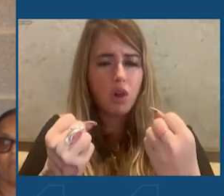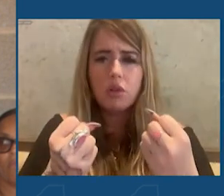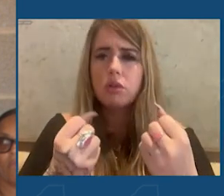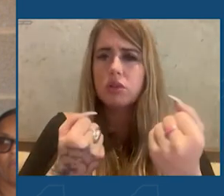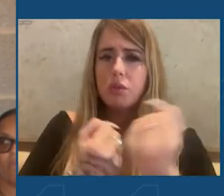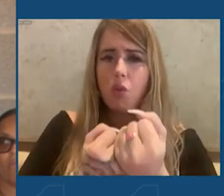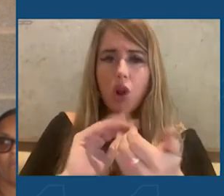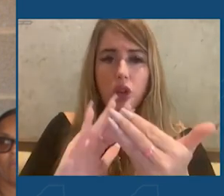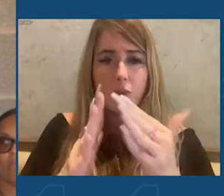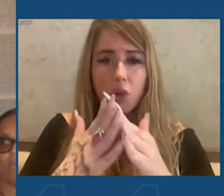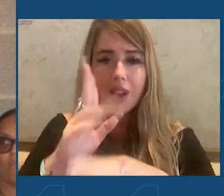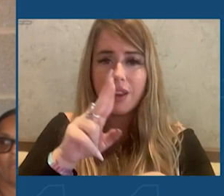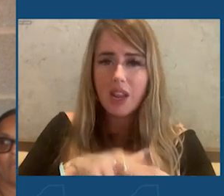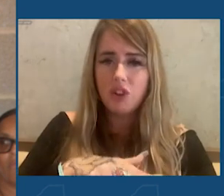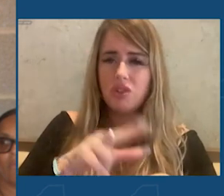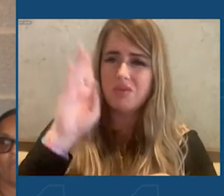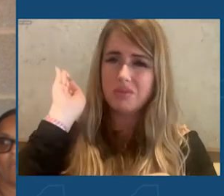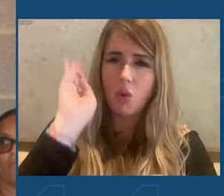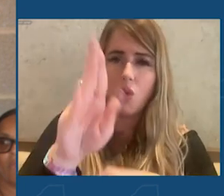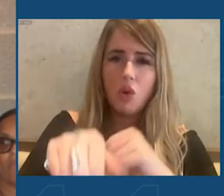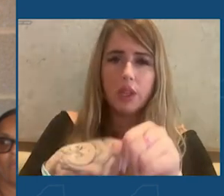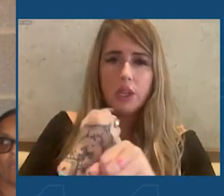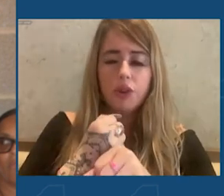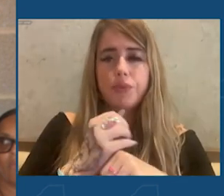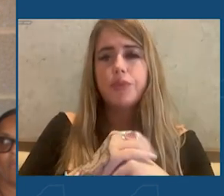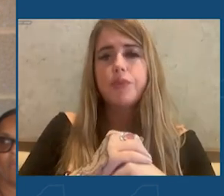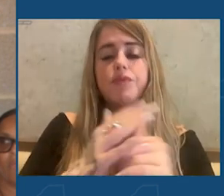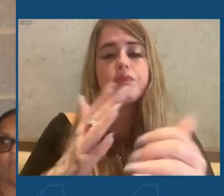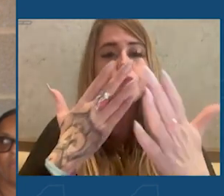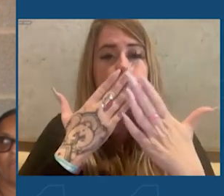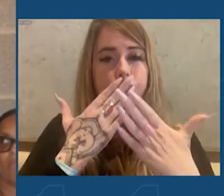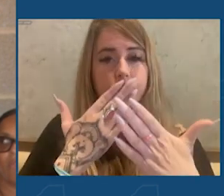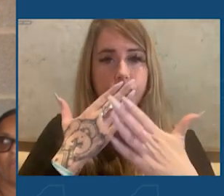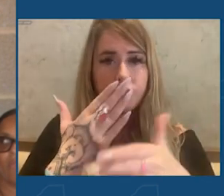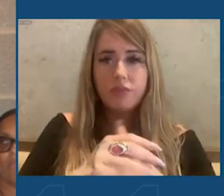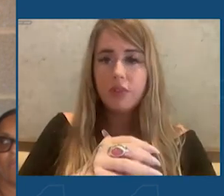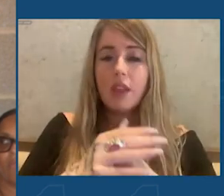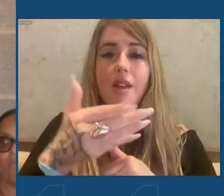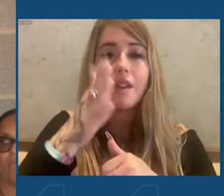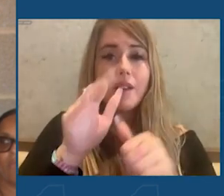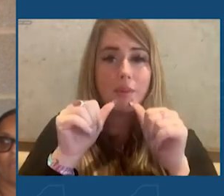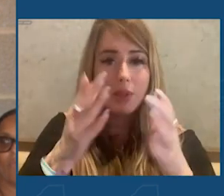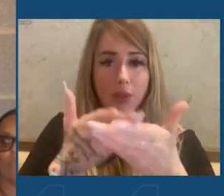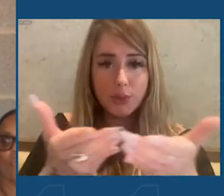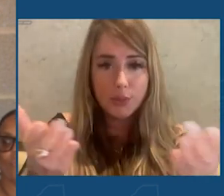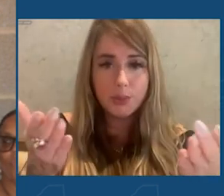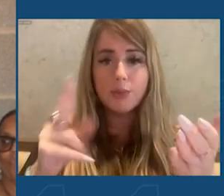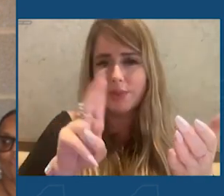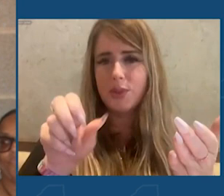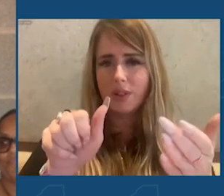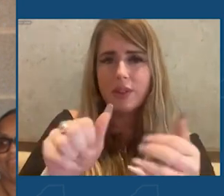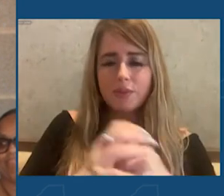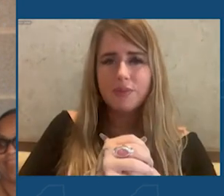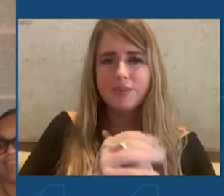nation throughout the entire year. Thank you, and may God bless the United States of America.